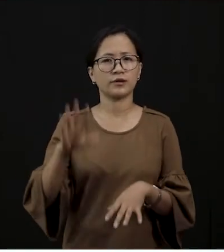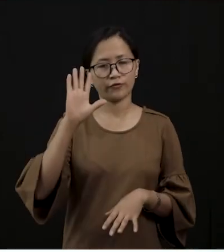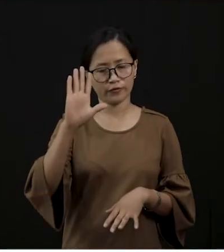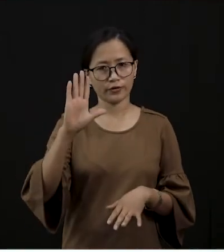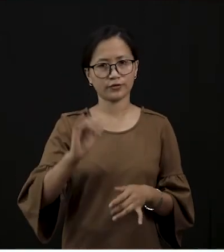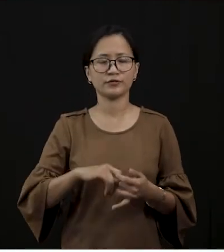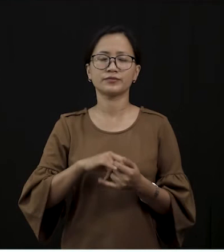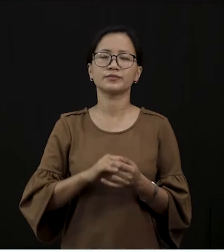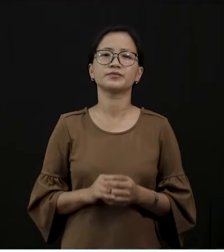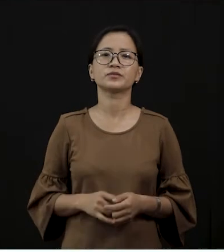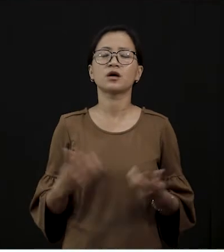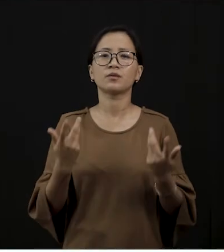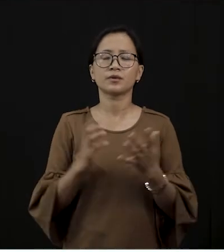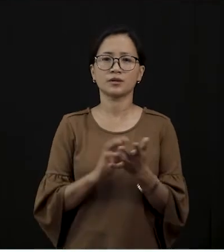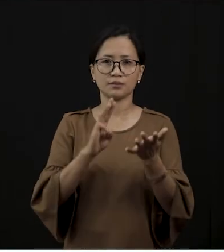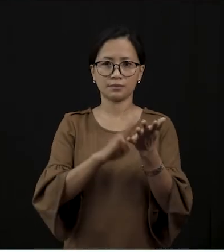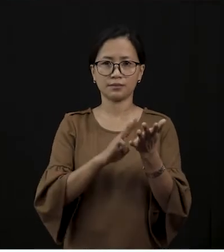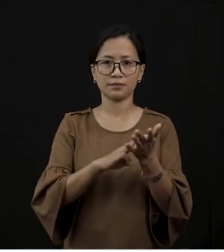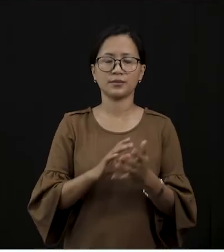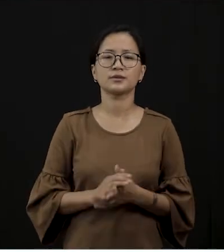5 Sundays. Then tell me how many Mondays?